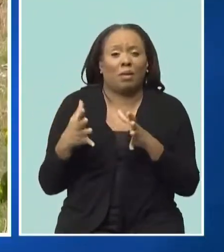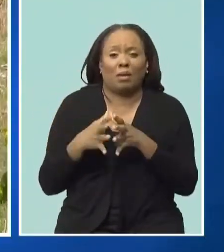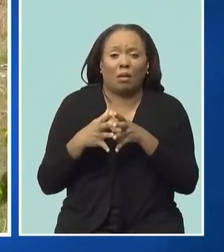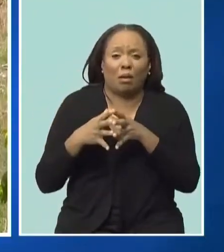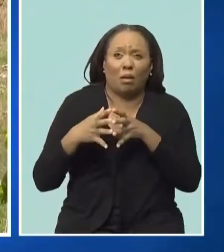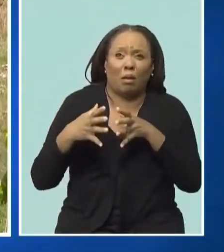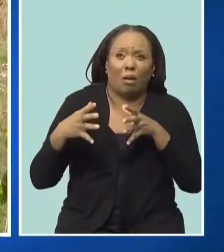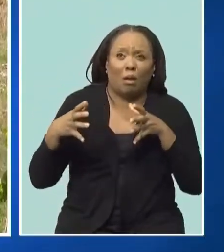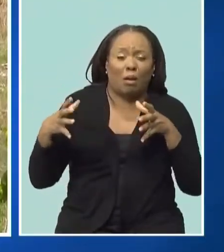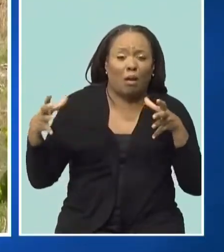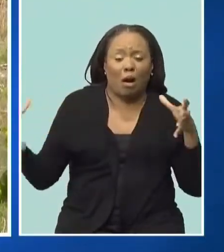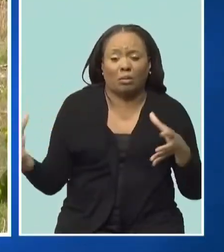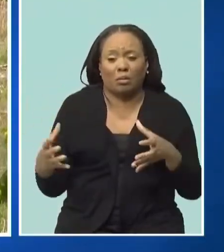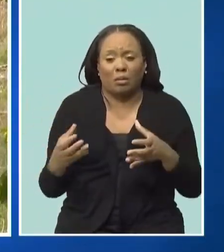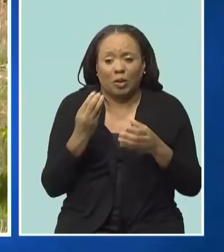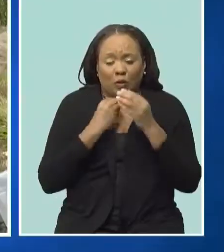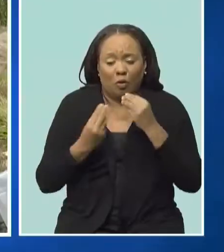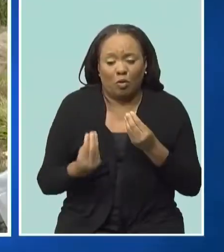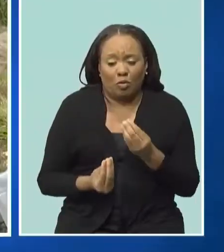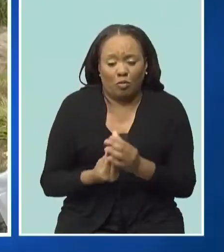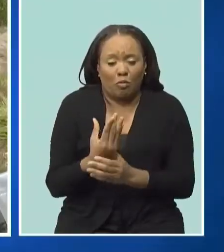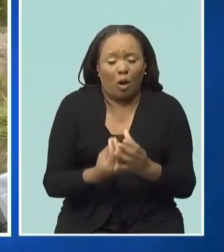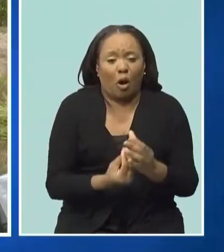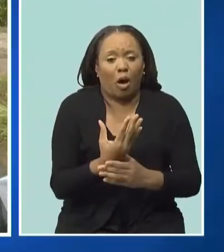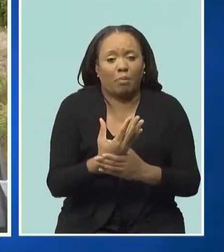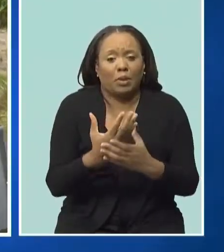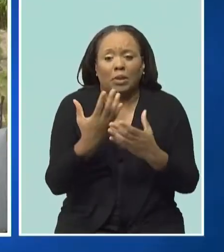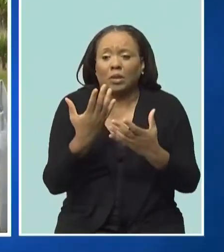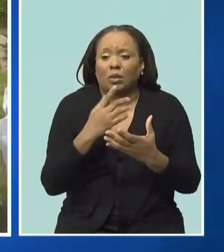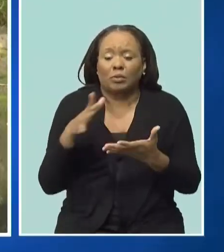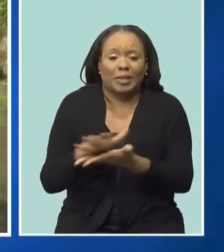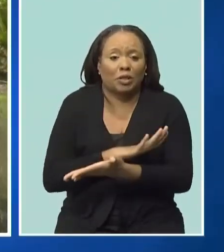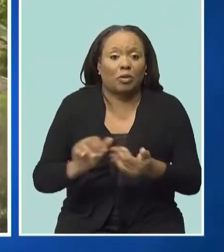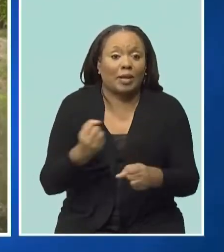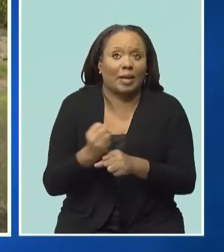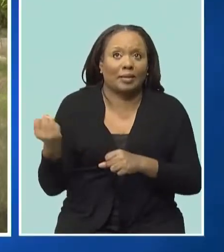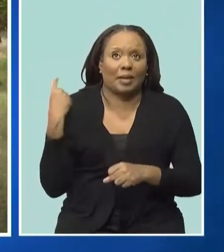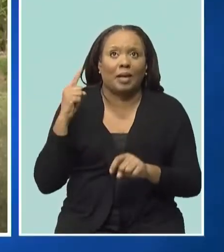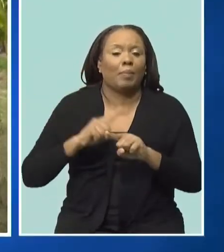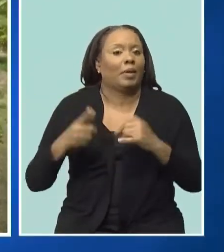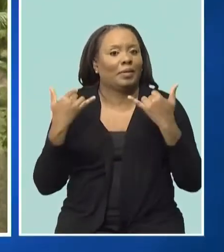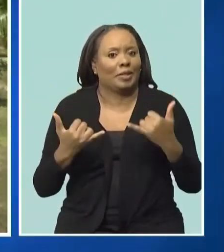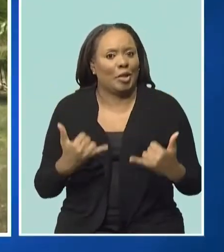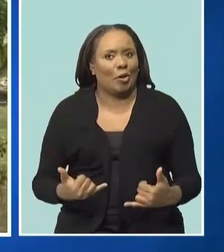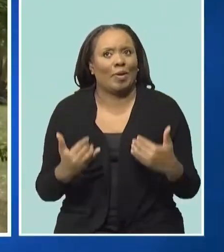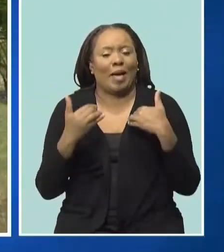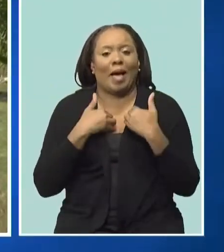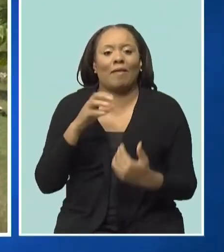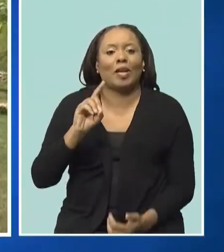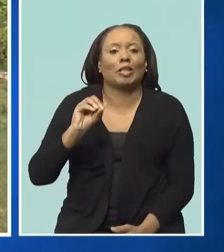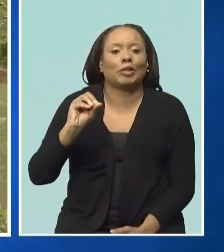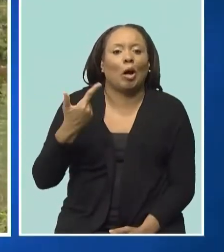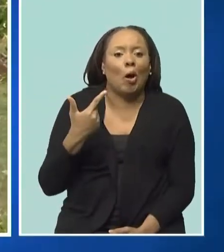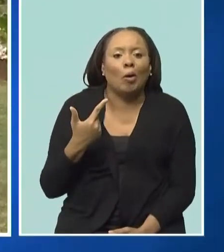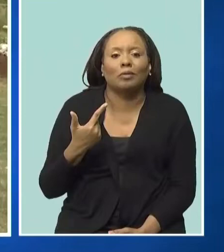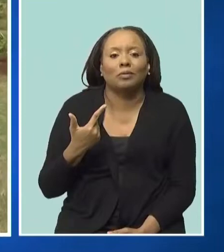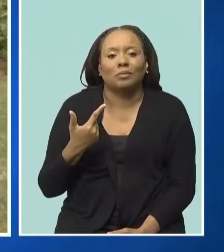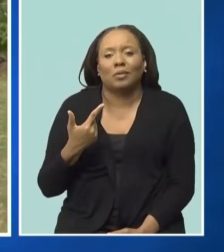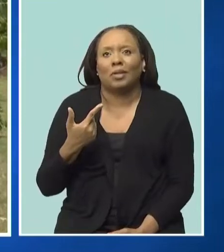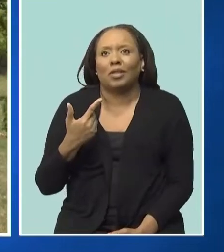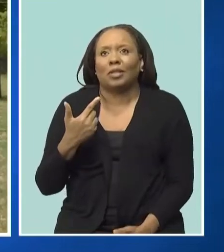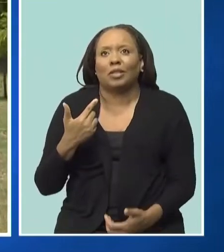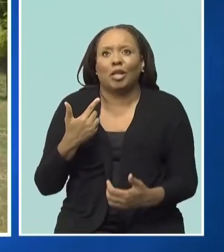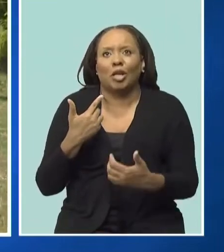time around, he's using Jack Russell Terriers and a larger breed to ward off those thieves and incorporating different crops in